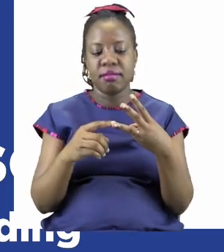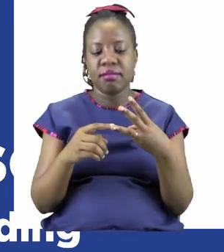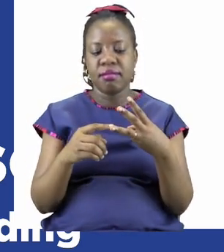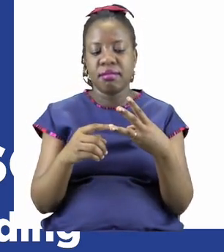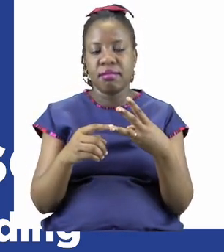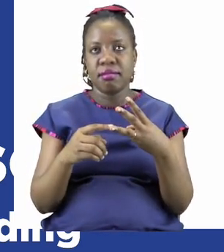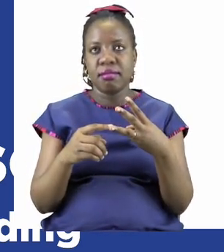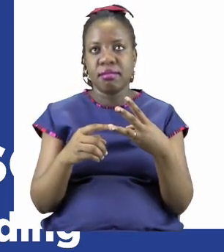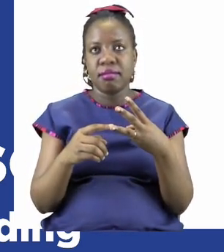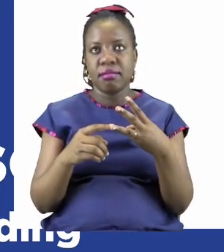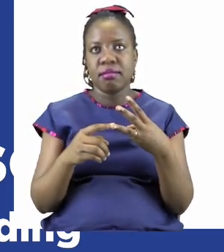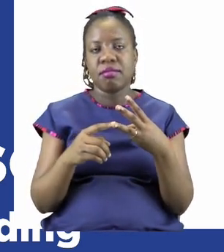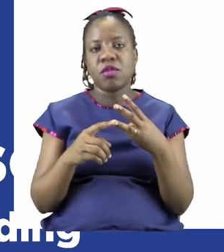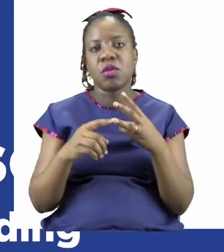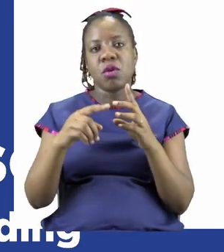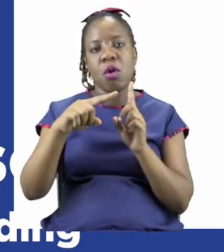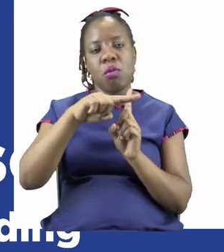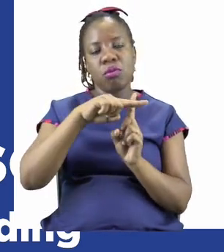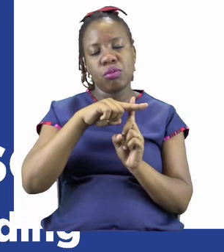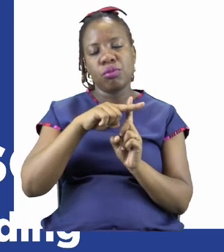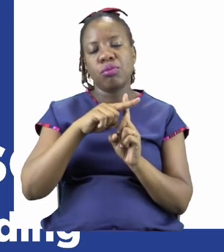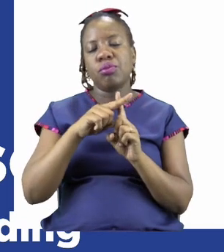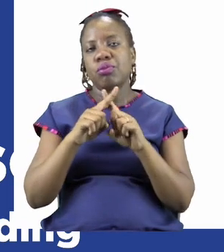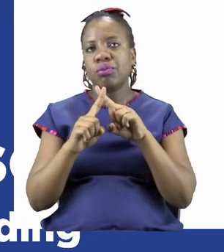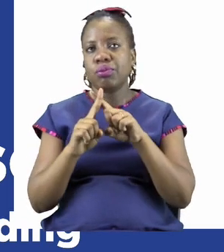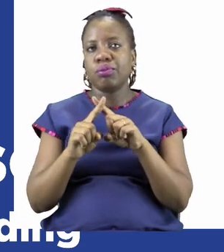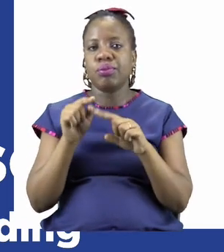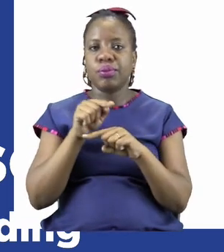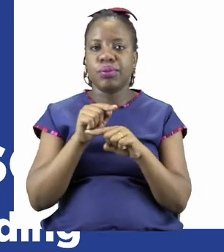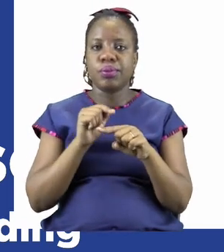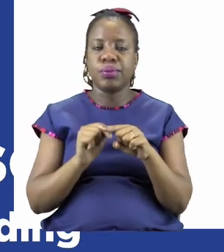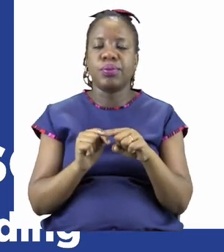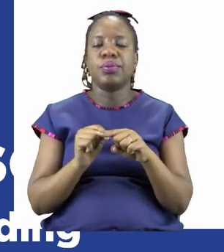and computation.